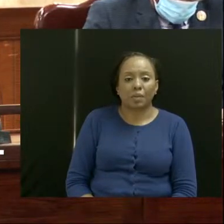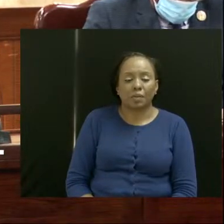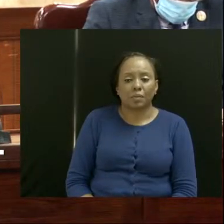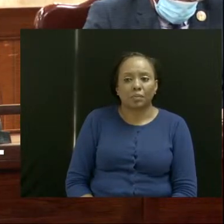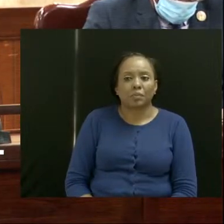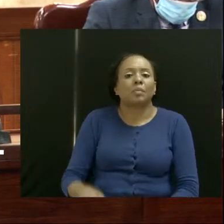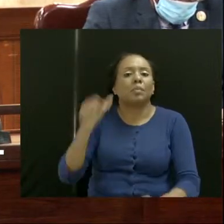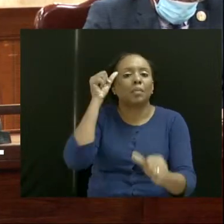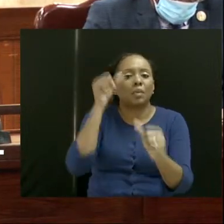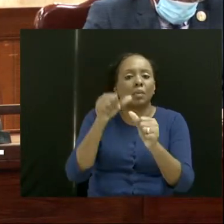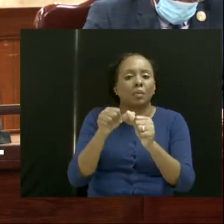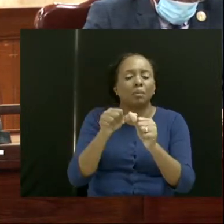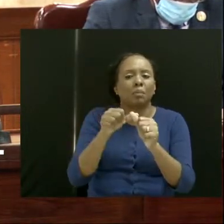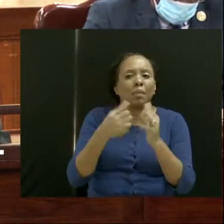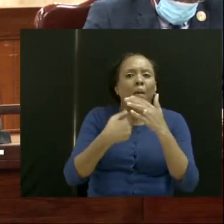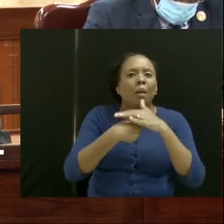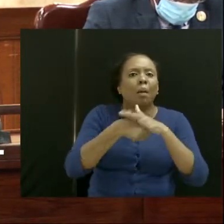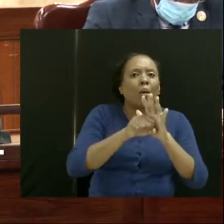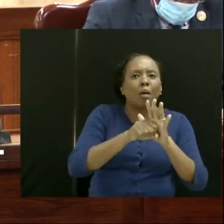operate?